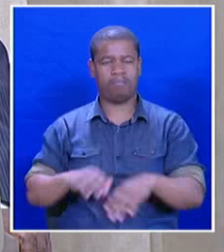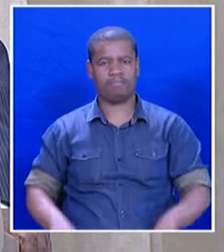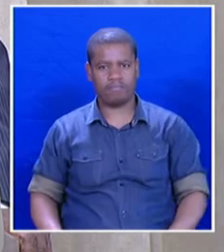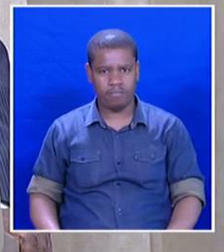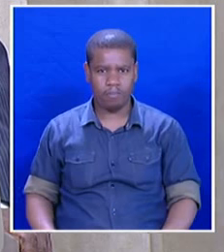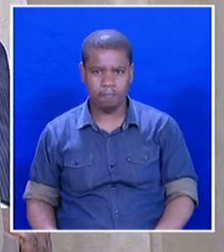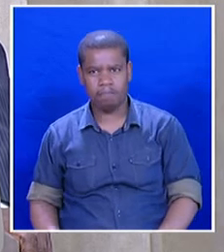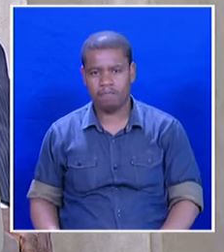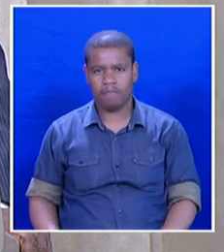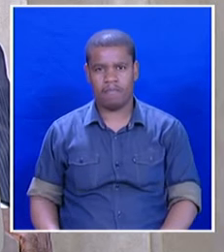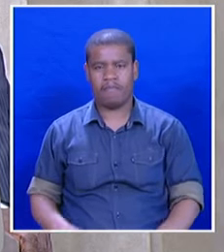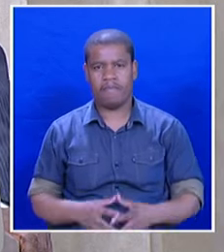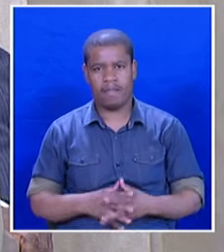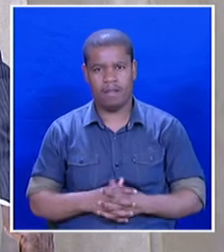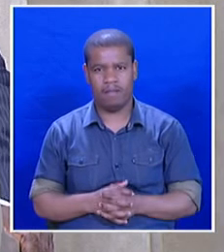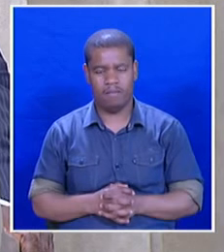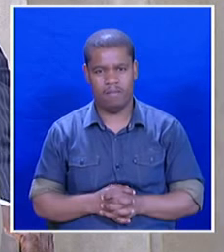to